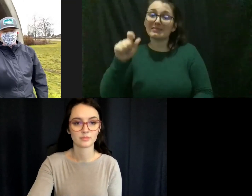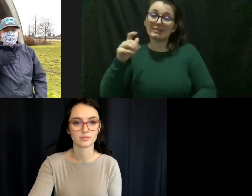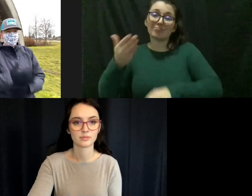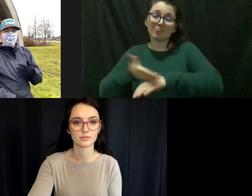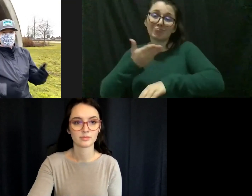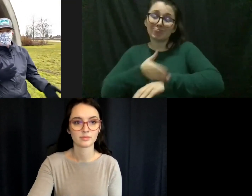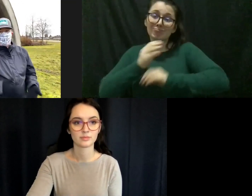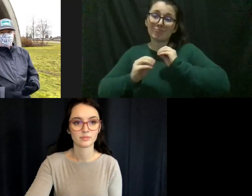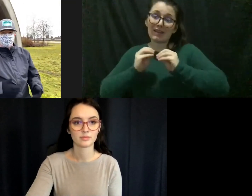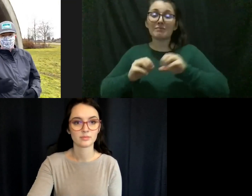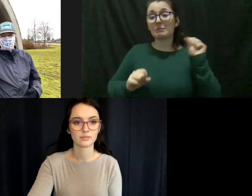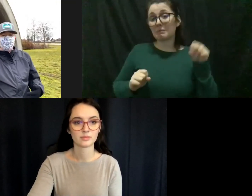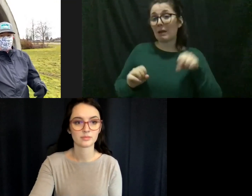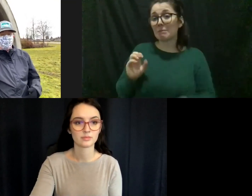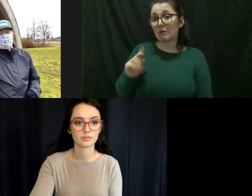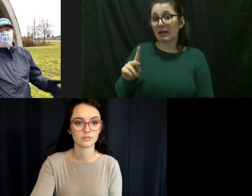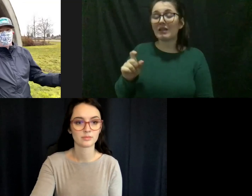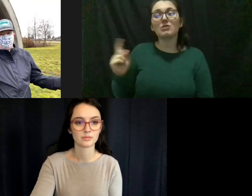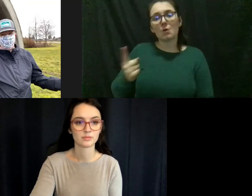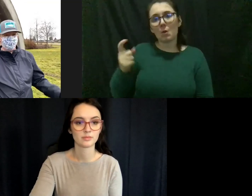10 million up to